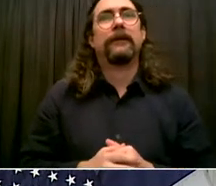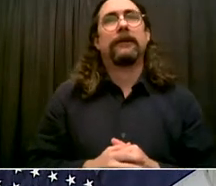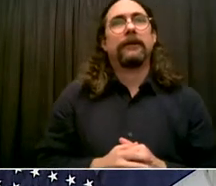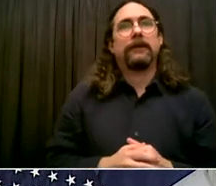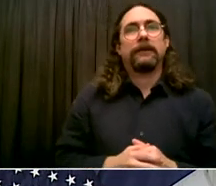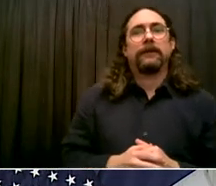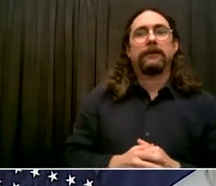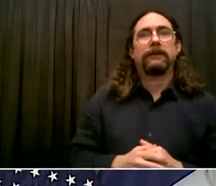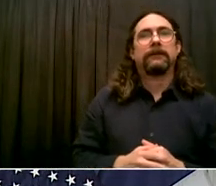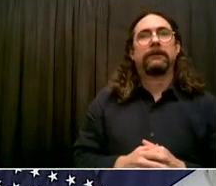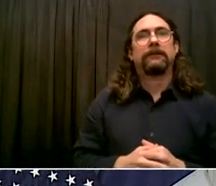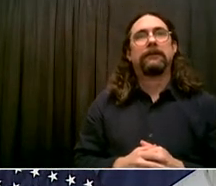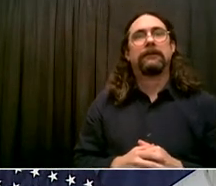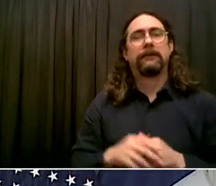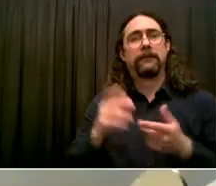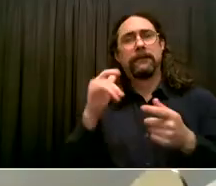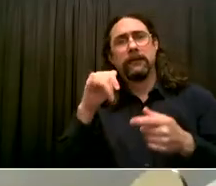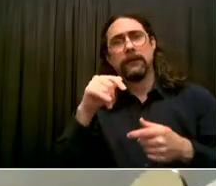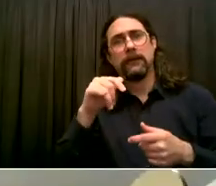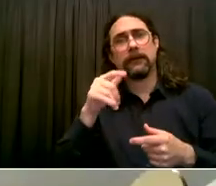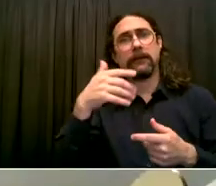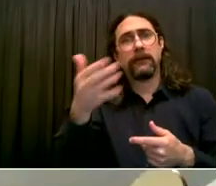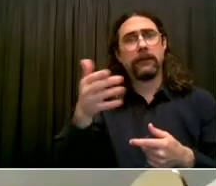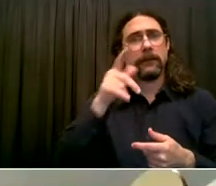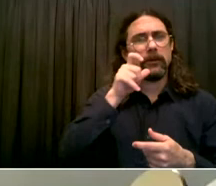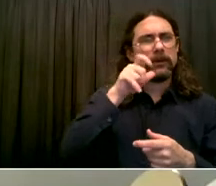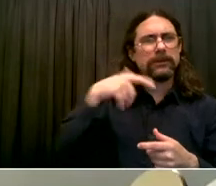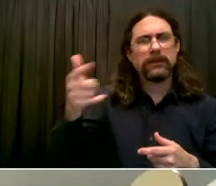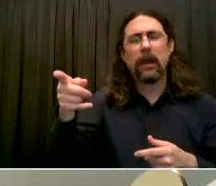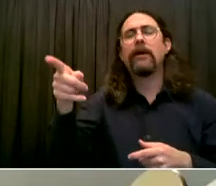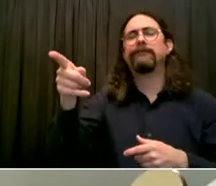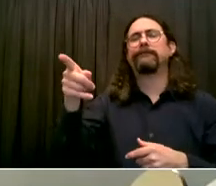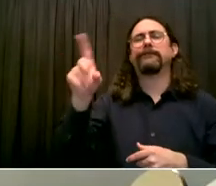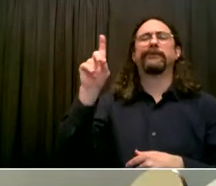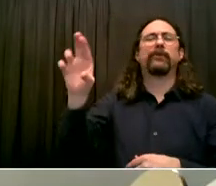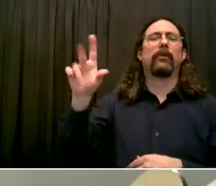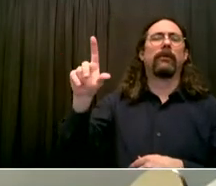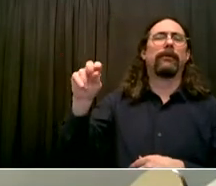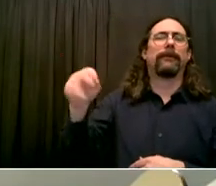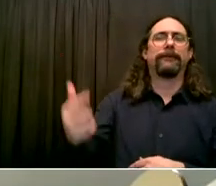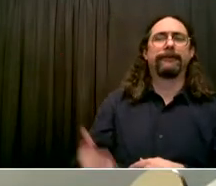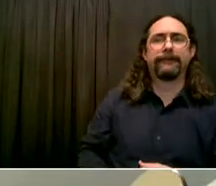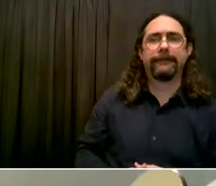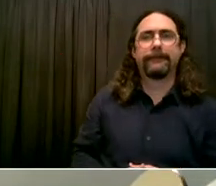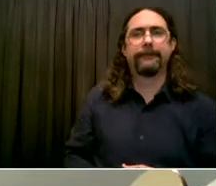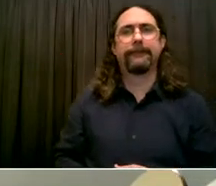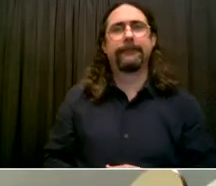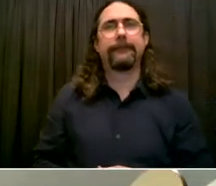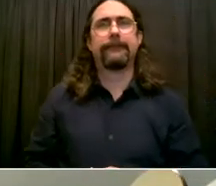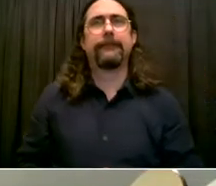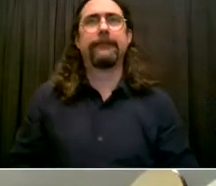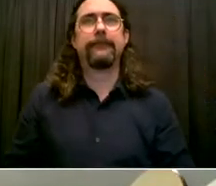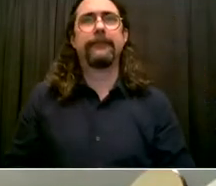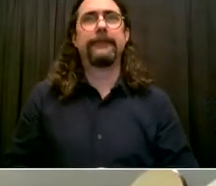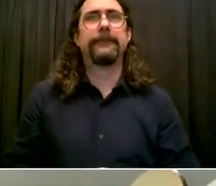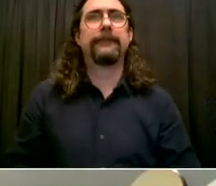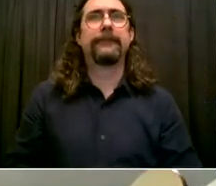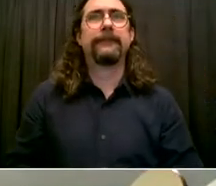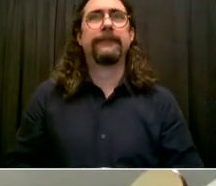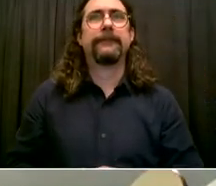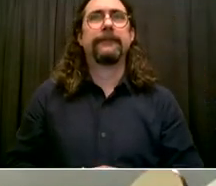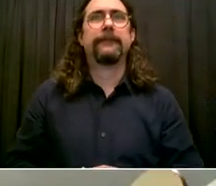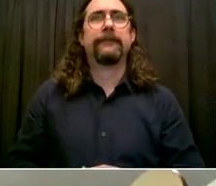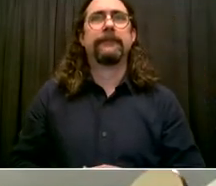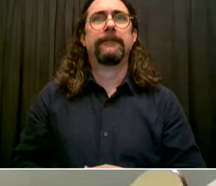ahead. Just to be clear, and I appreciate your advocacy for Staten Island, Empire Outlets is open now. And